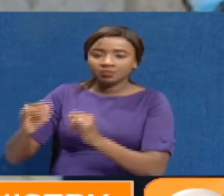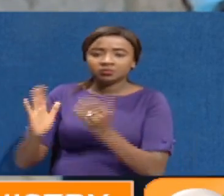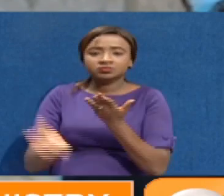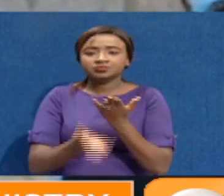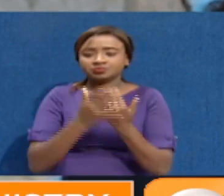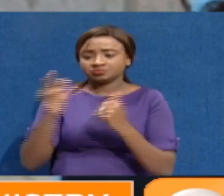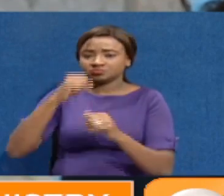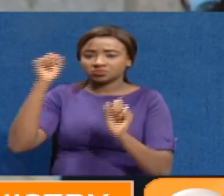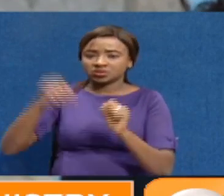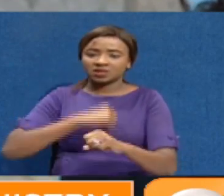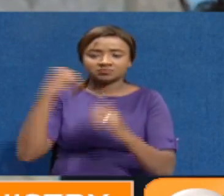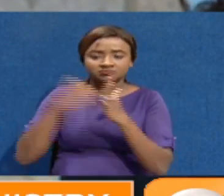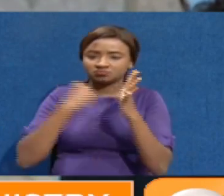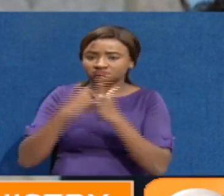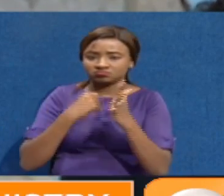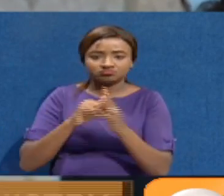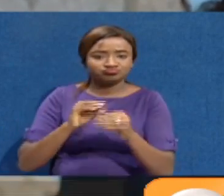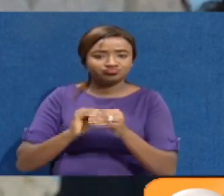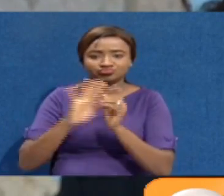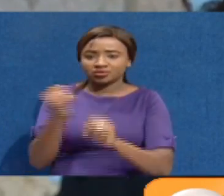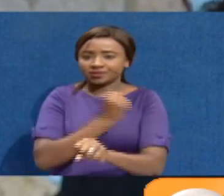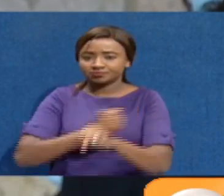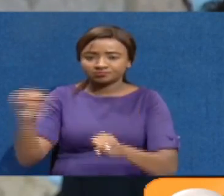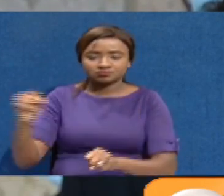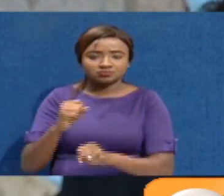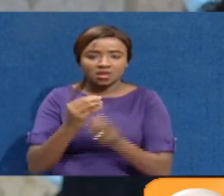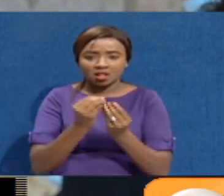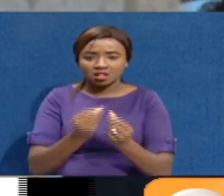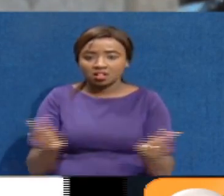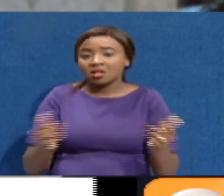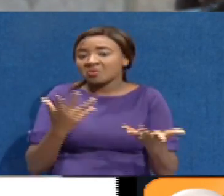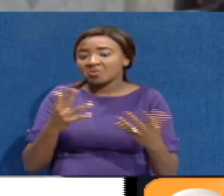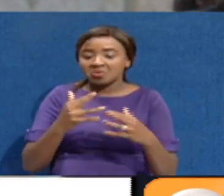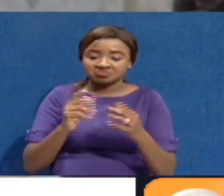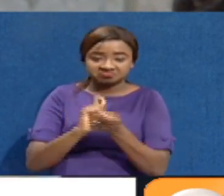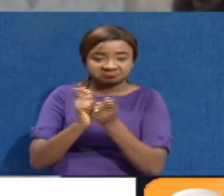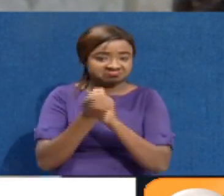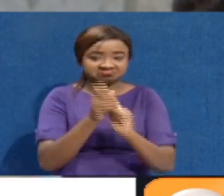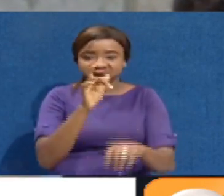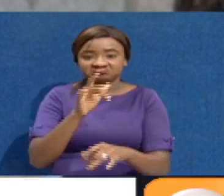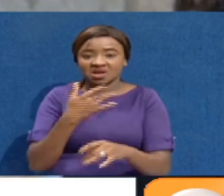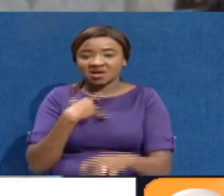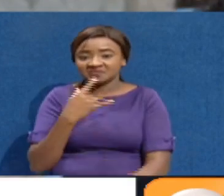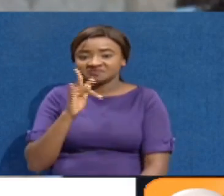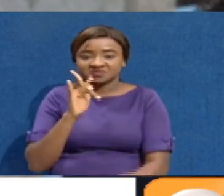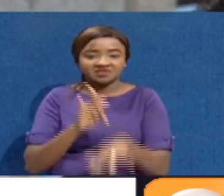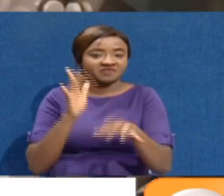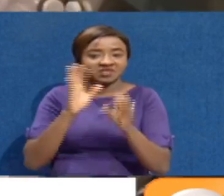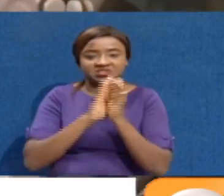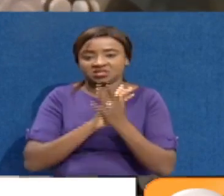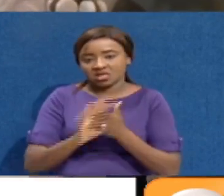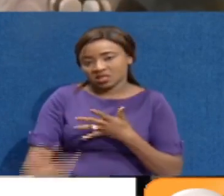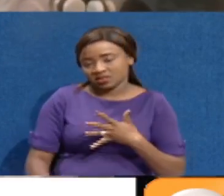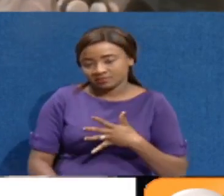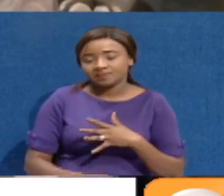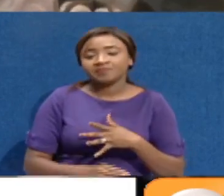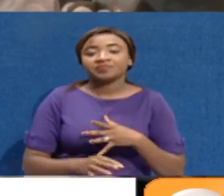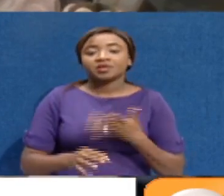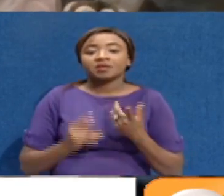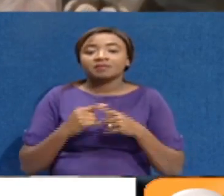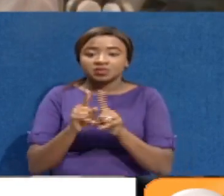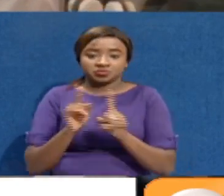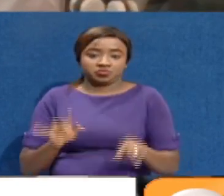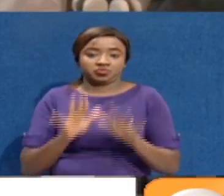or sometimes the transformation is neutral, or sometimes is of unknown significance. And of good note, again, coming